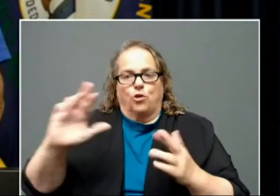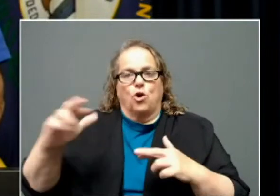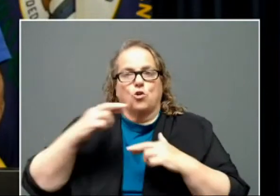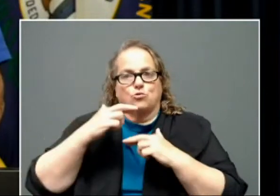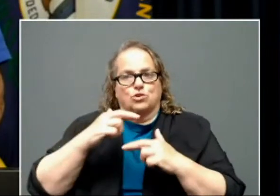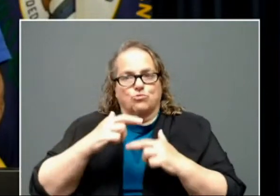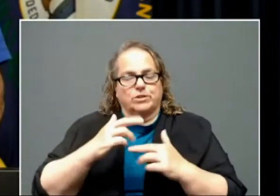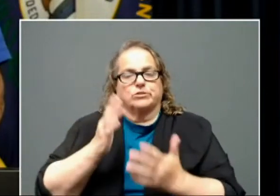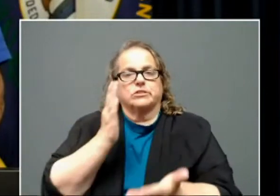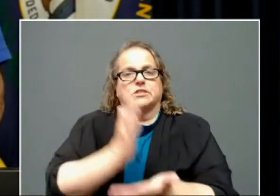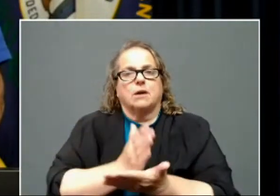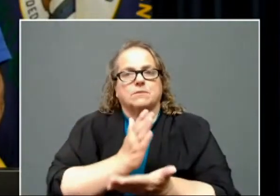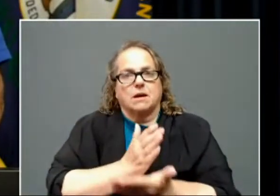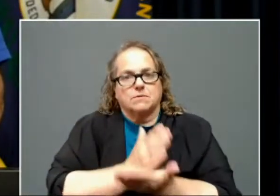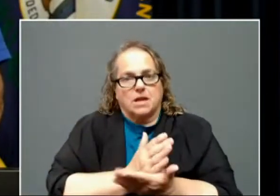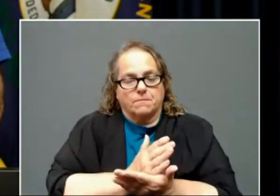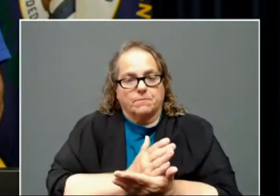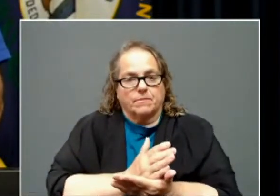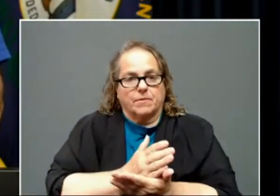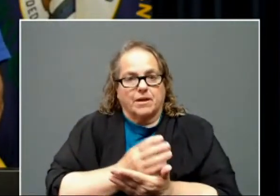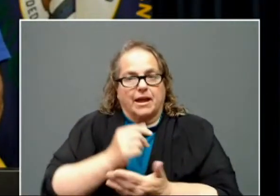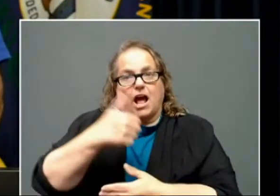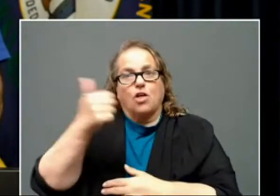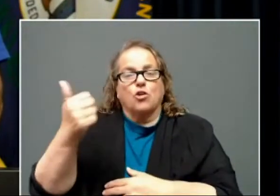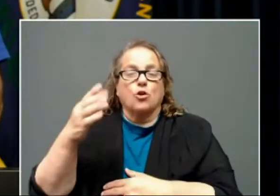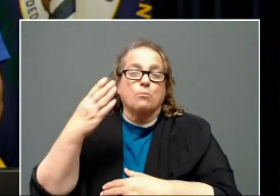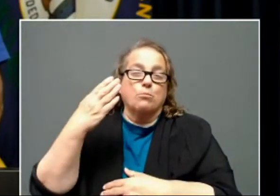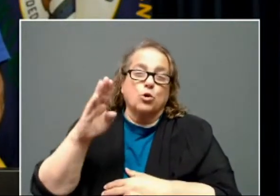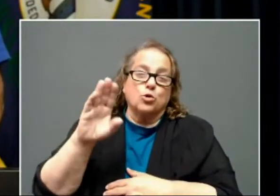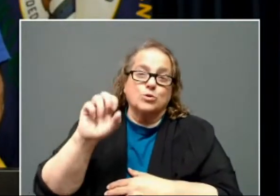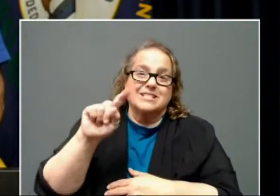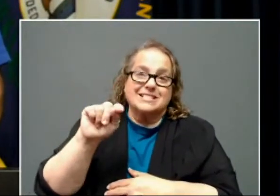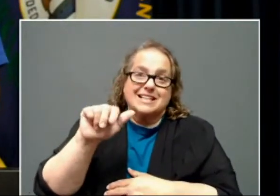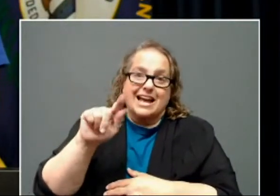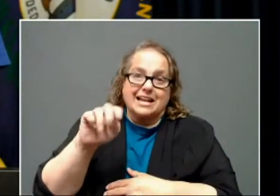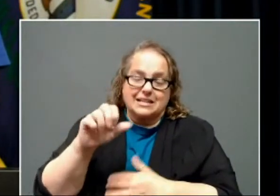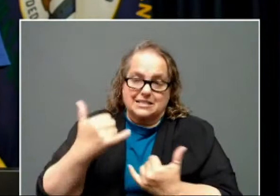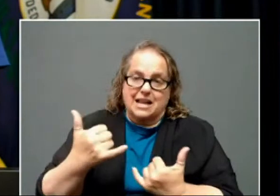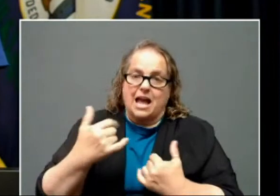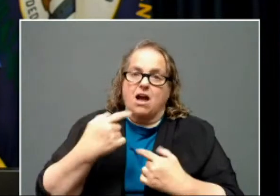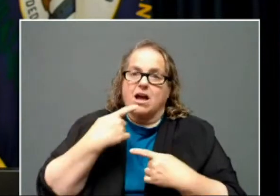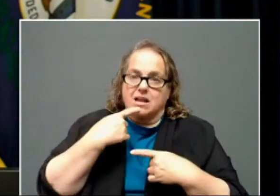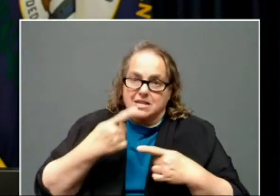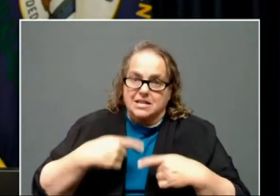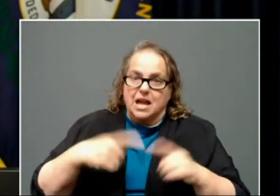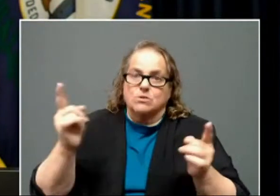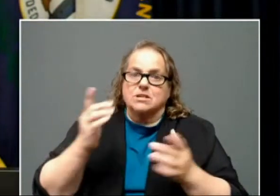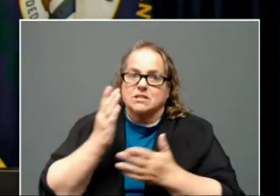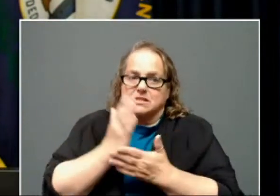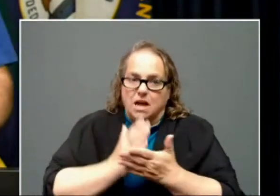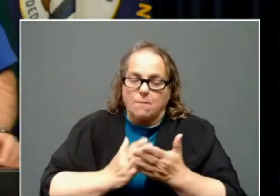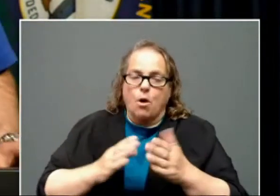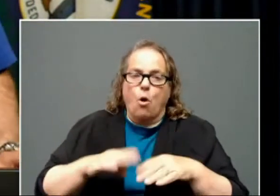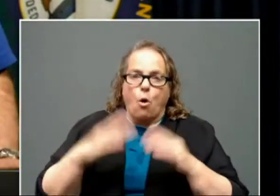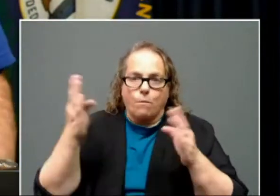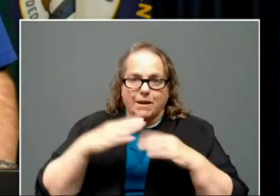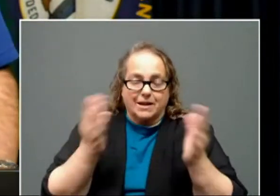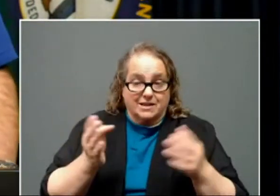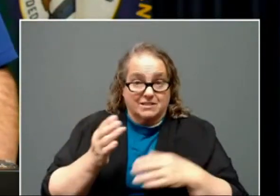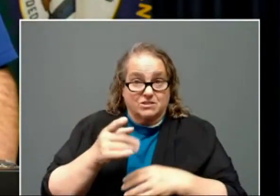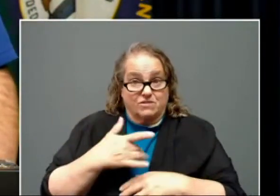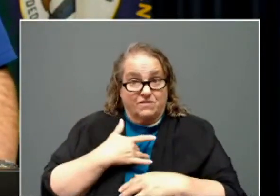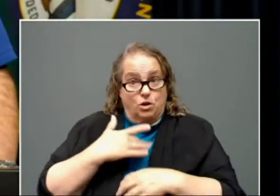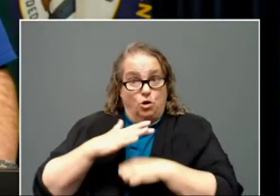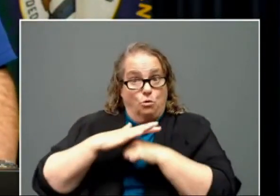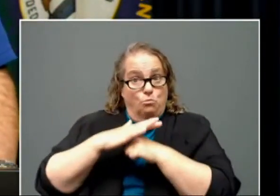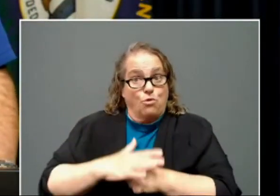as these other blue states, I guess you could call them, are announcing some dates and things, is there a little pressure to